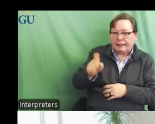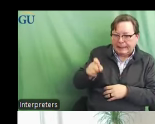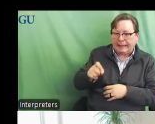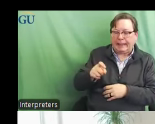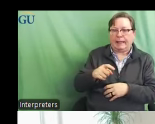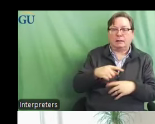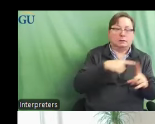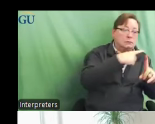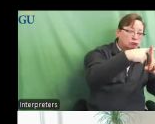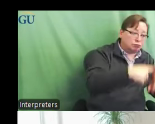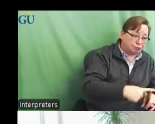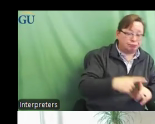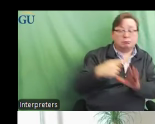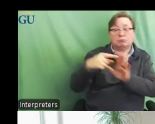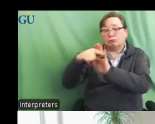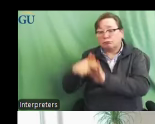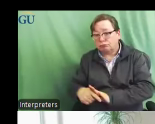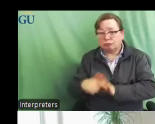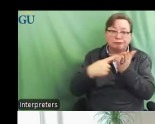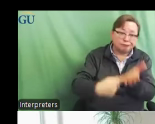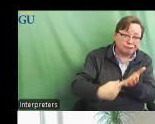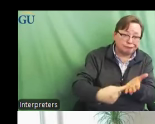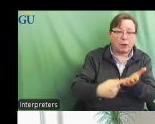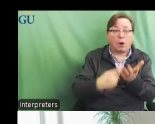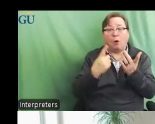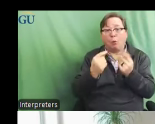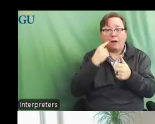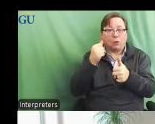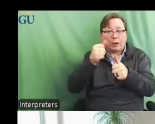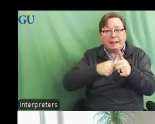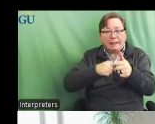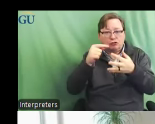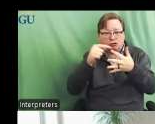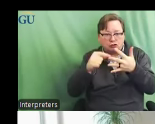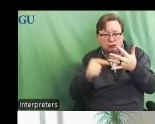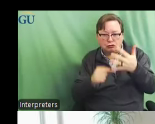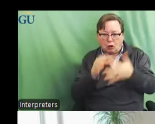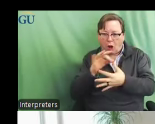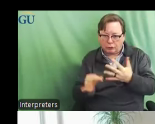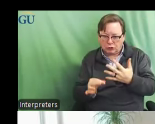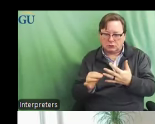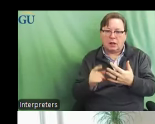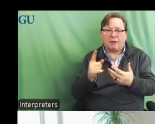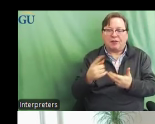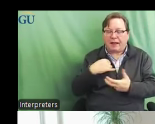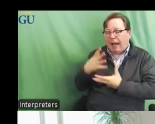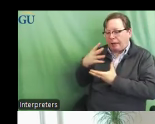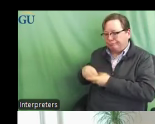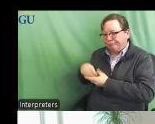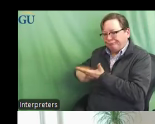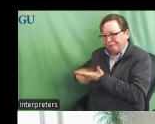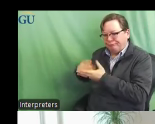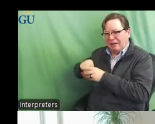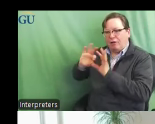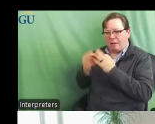pros and the cons and the discussion of the positives and negatives of different approaches that they can take with their families. That's one of the values